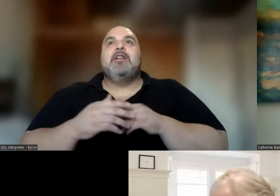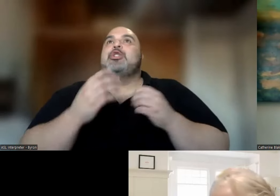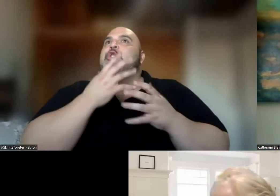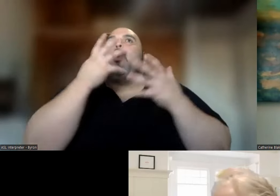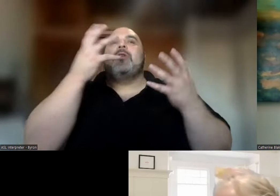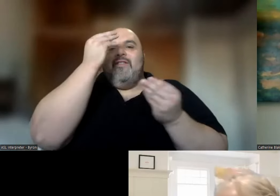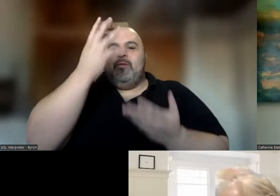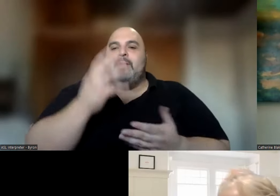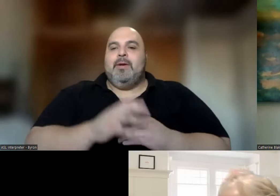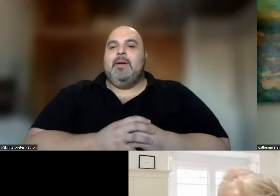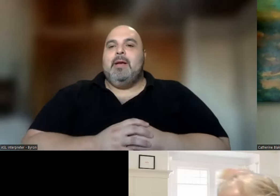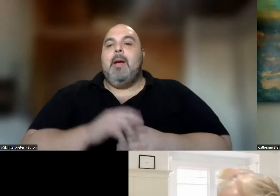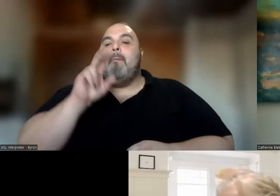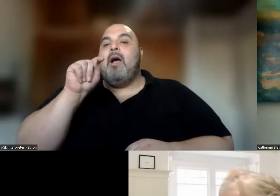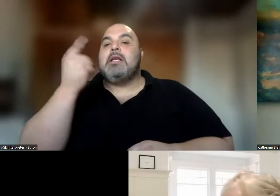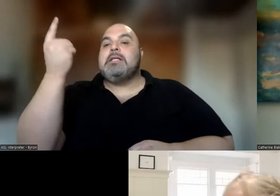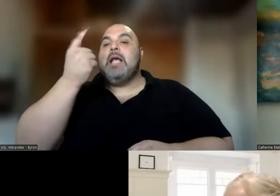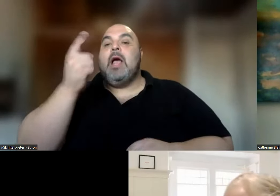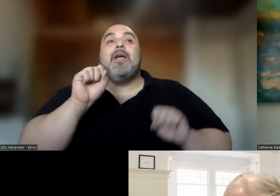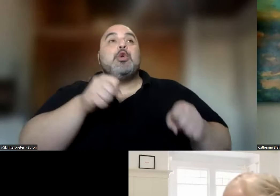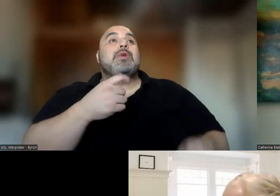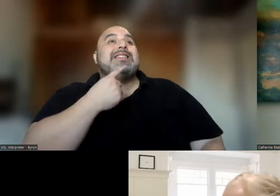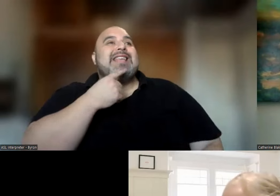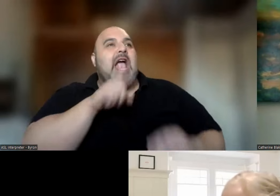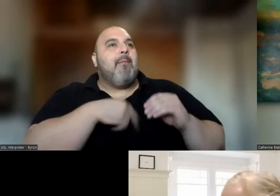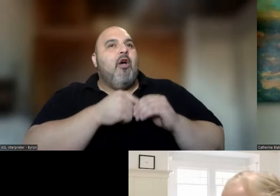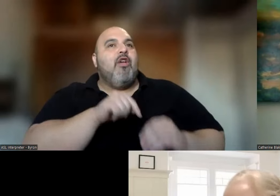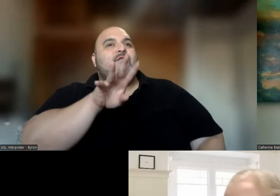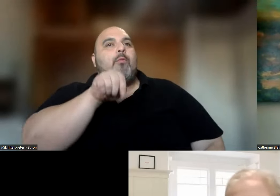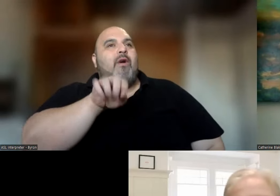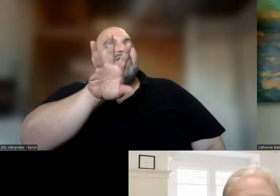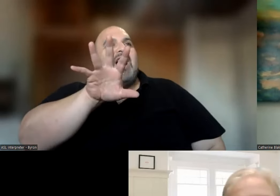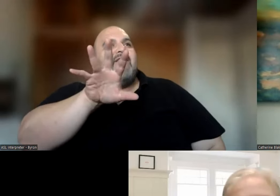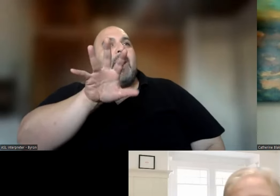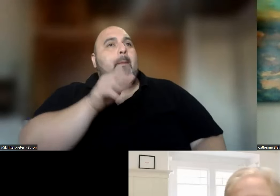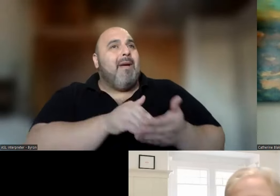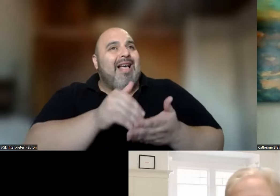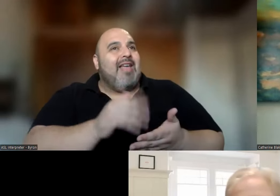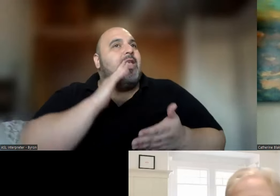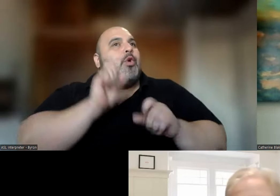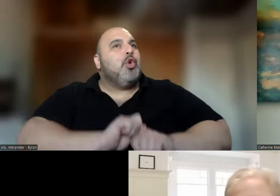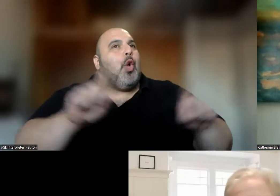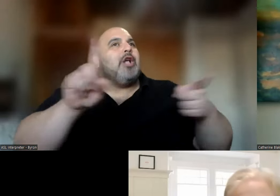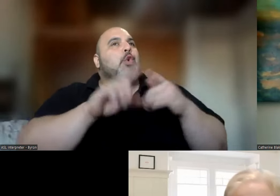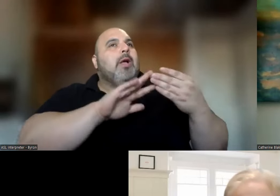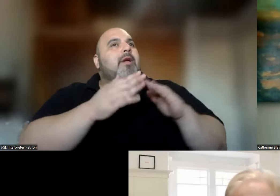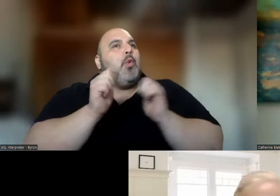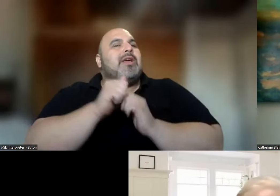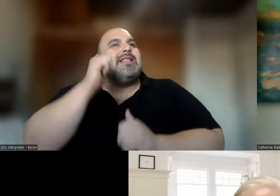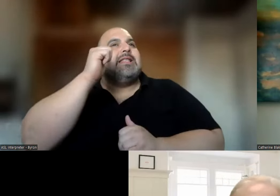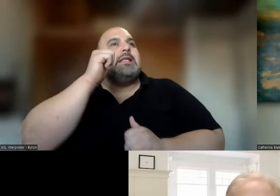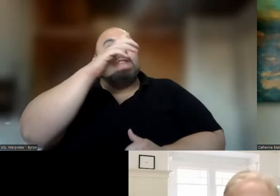information. But is there anything more you can say about the 4.5 million that is going out to communities for dementia friendly